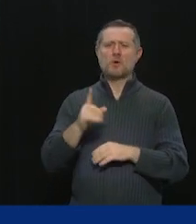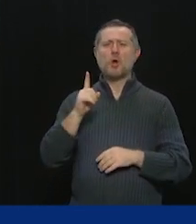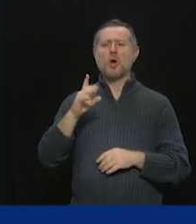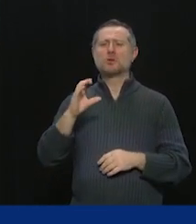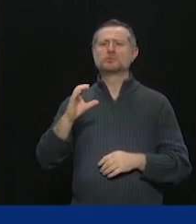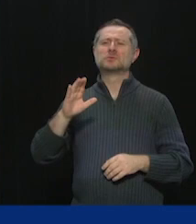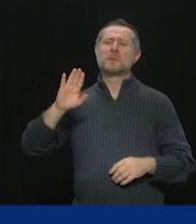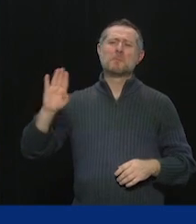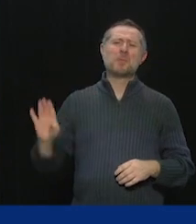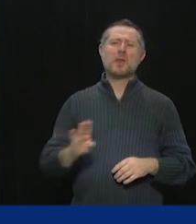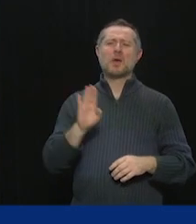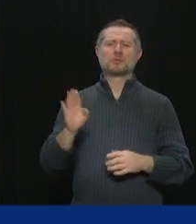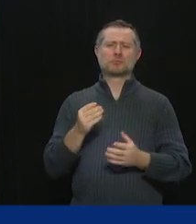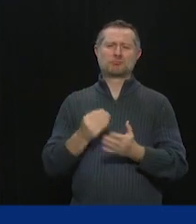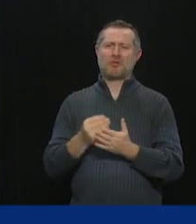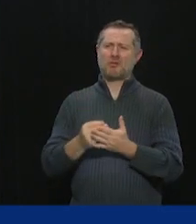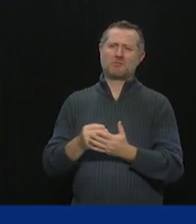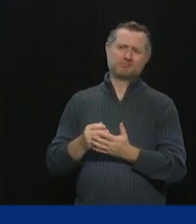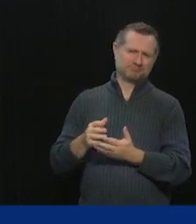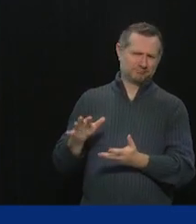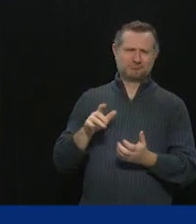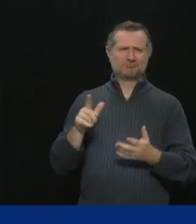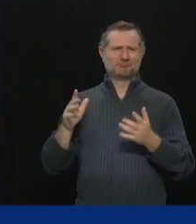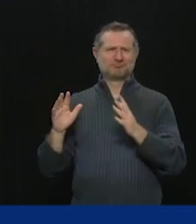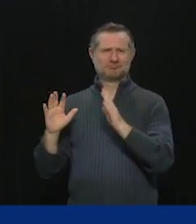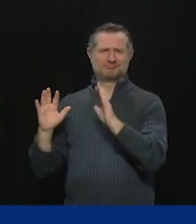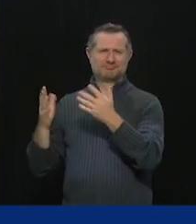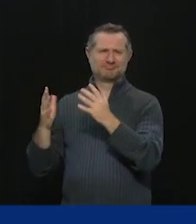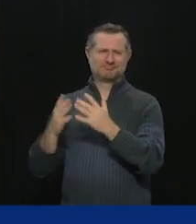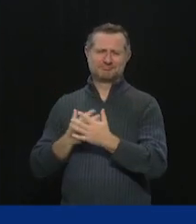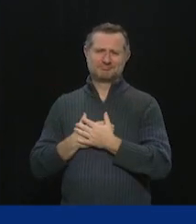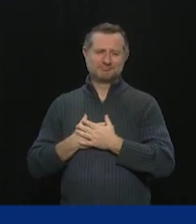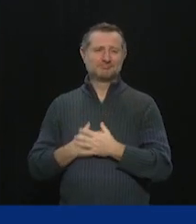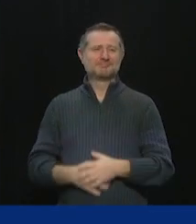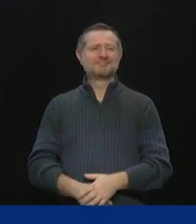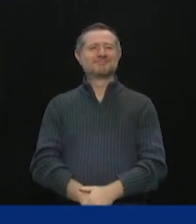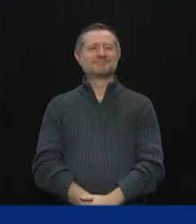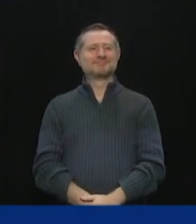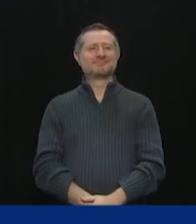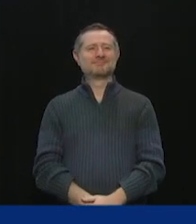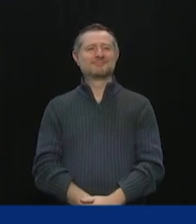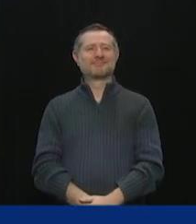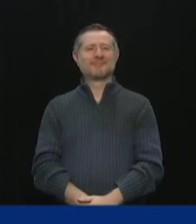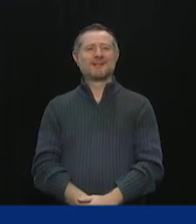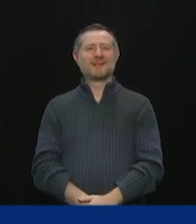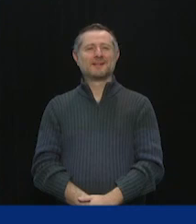this pandemic. I want to give her a round of applause for her amazing leadership. Thank you.